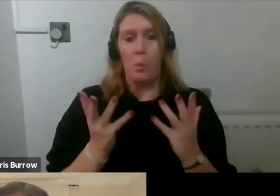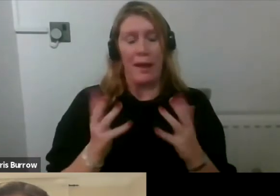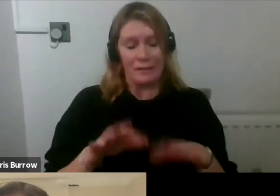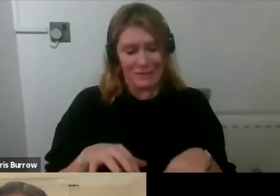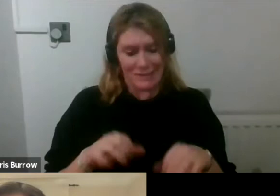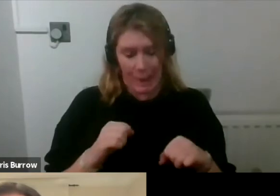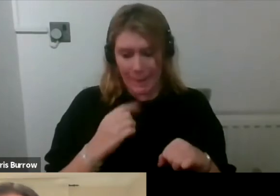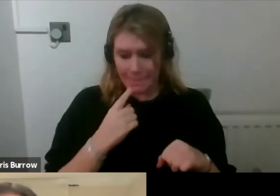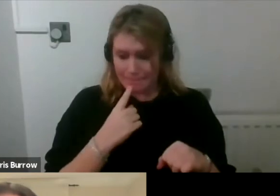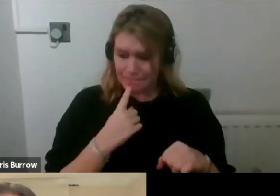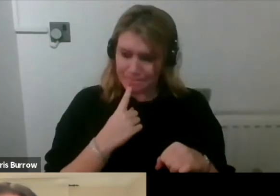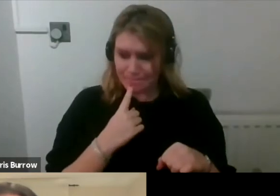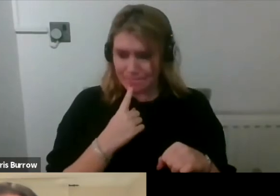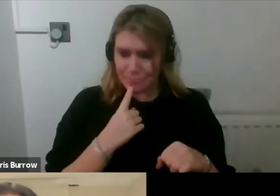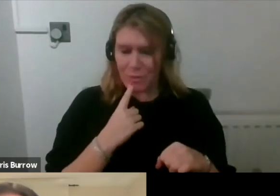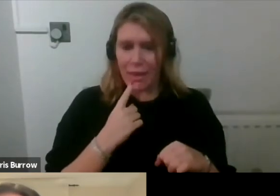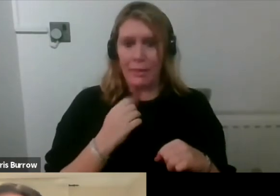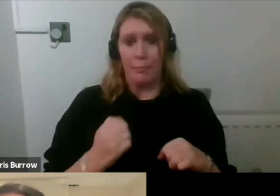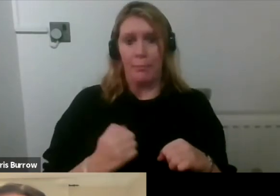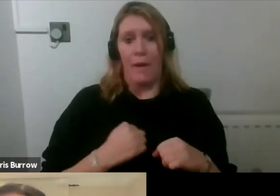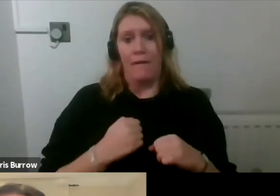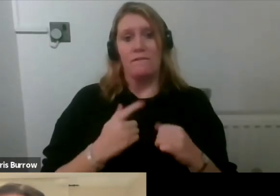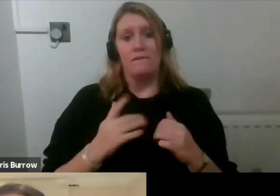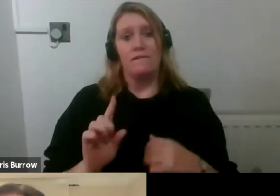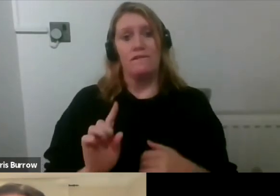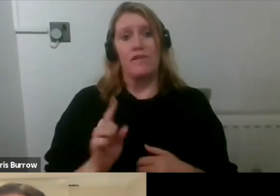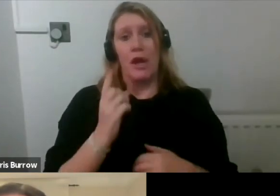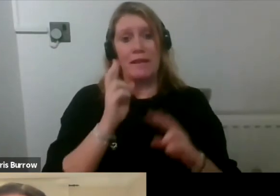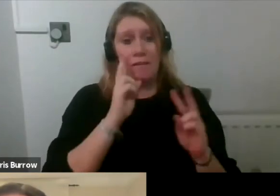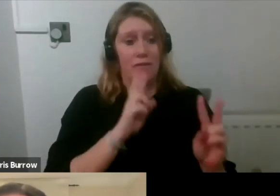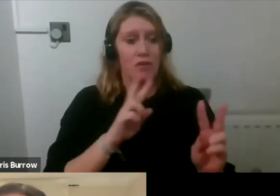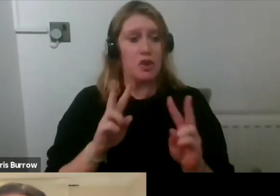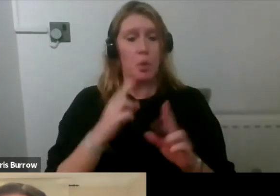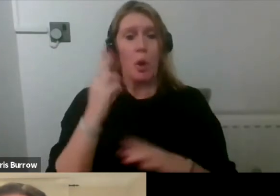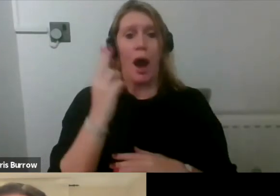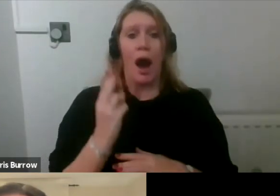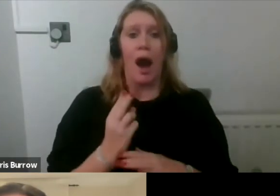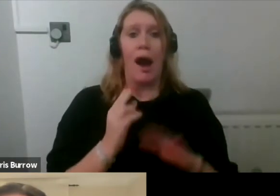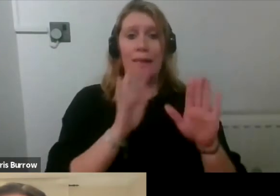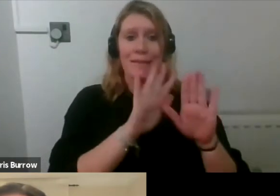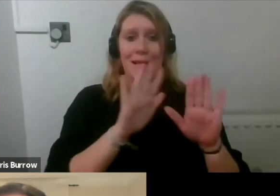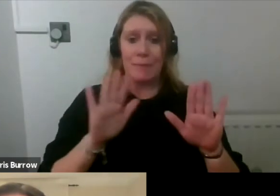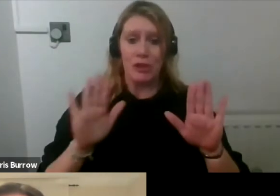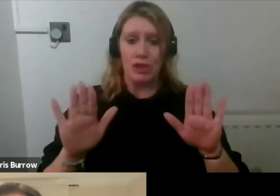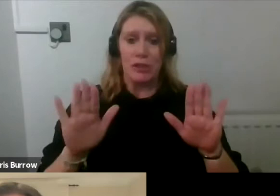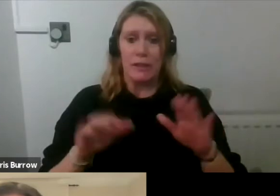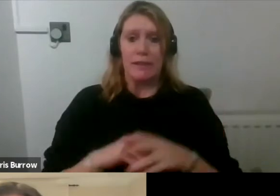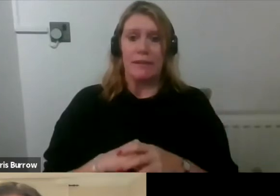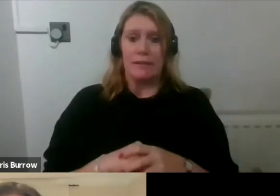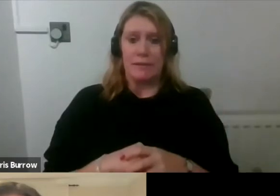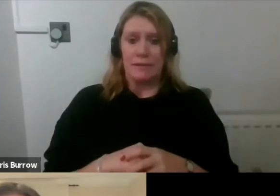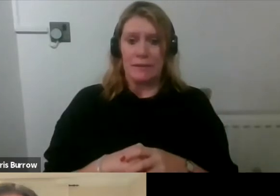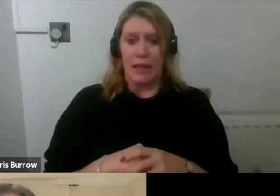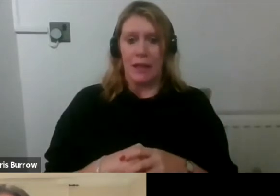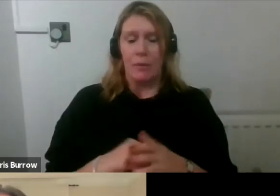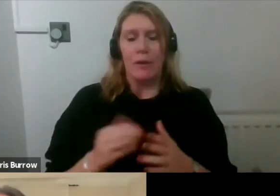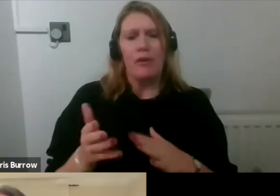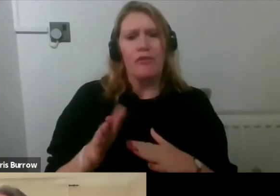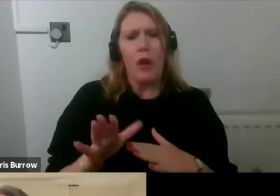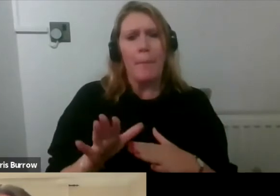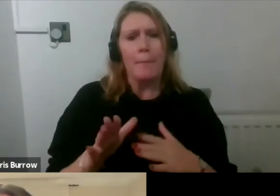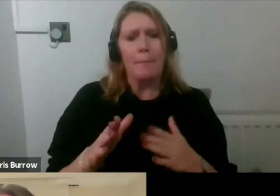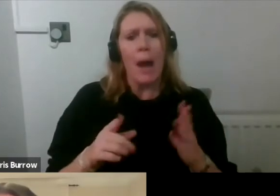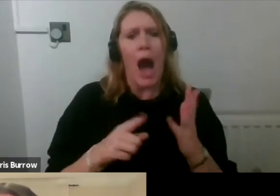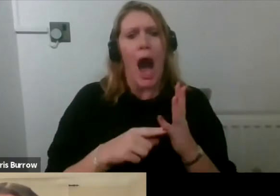first visual arts exhibition. It came out of a commission for Unlimited, the Disability Arts